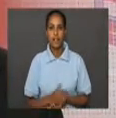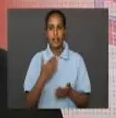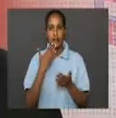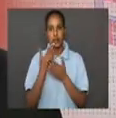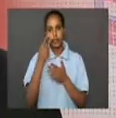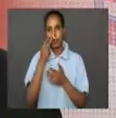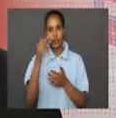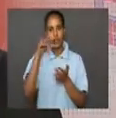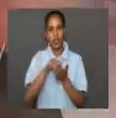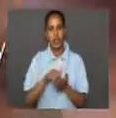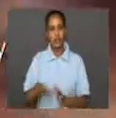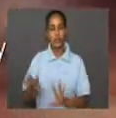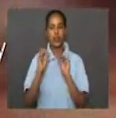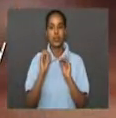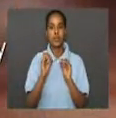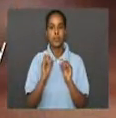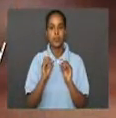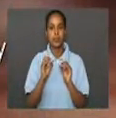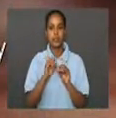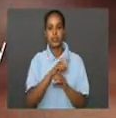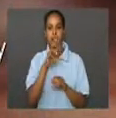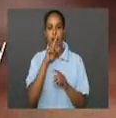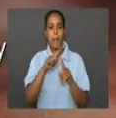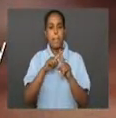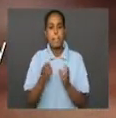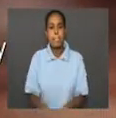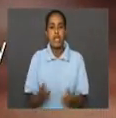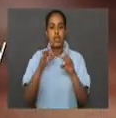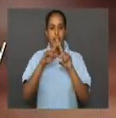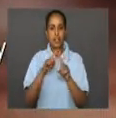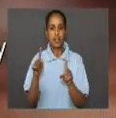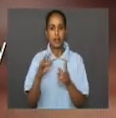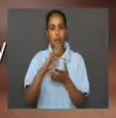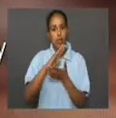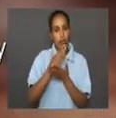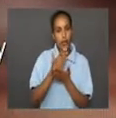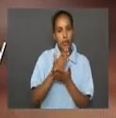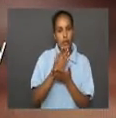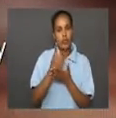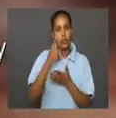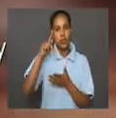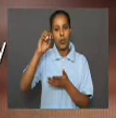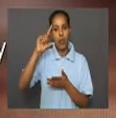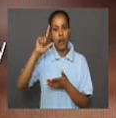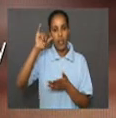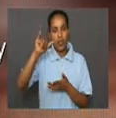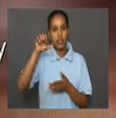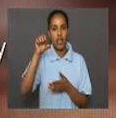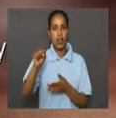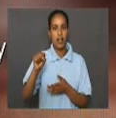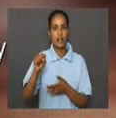Good to see you again, students. There are many differences between the